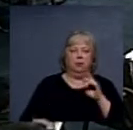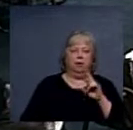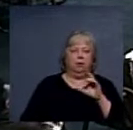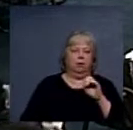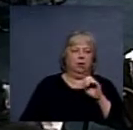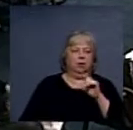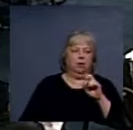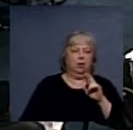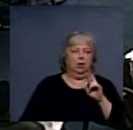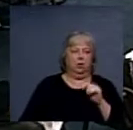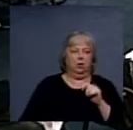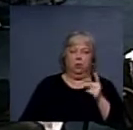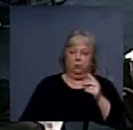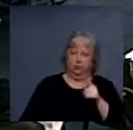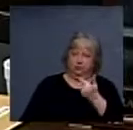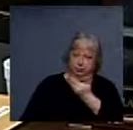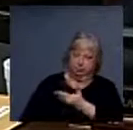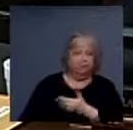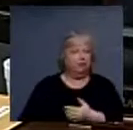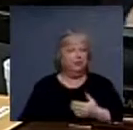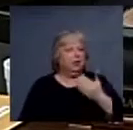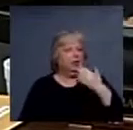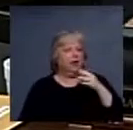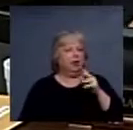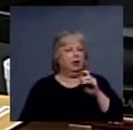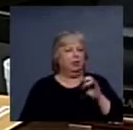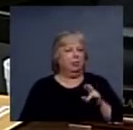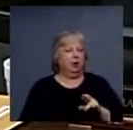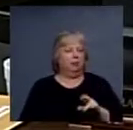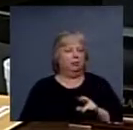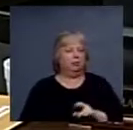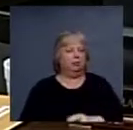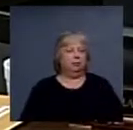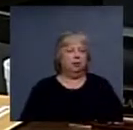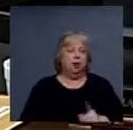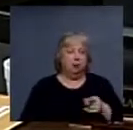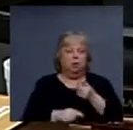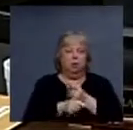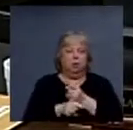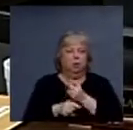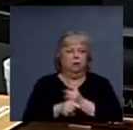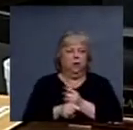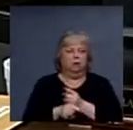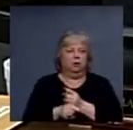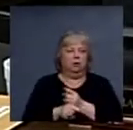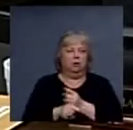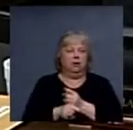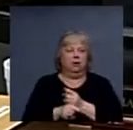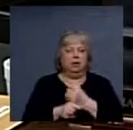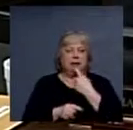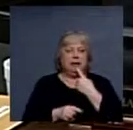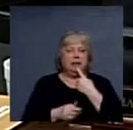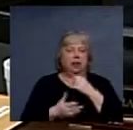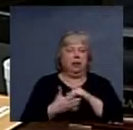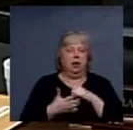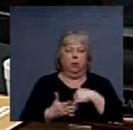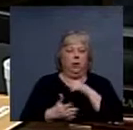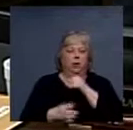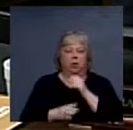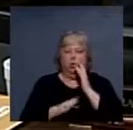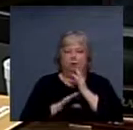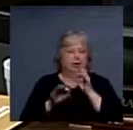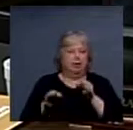Director Kazort, you're recognized, please. Thanks, Mayor. And again, you were correct in pointing out that we don't